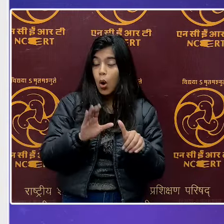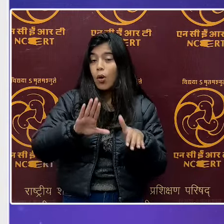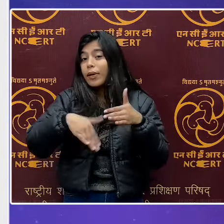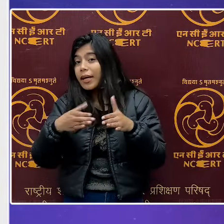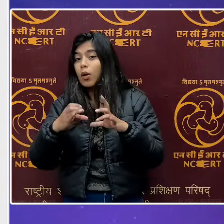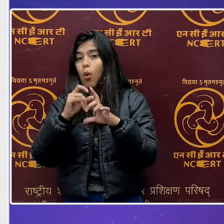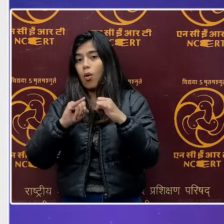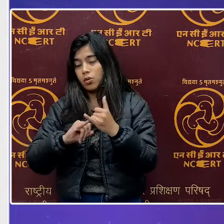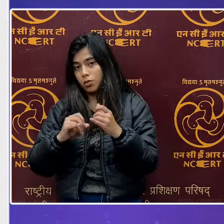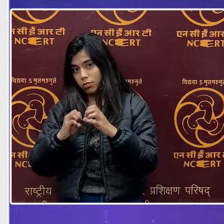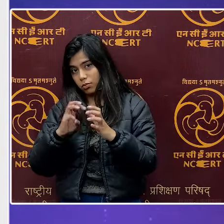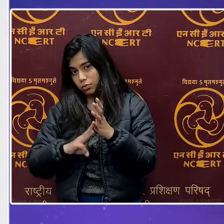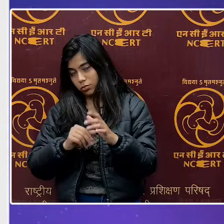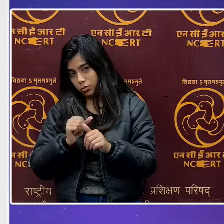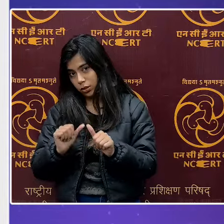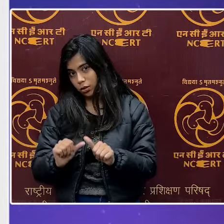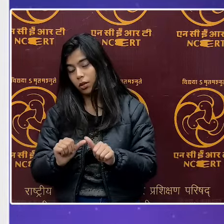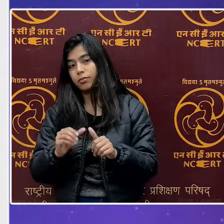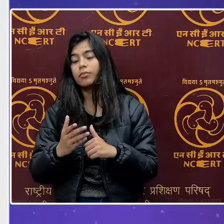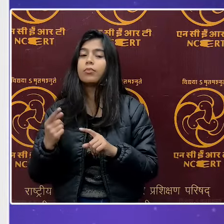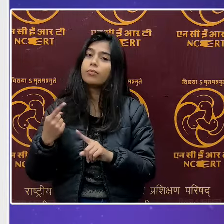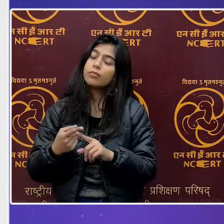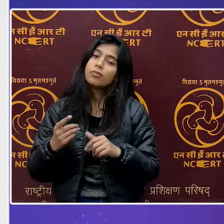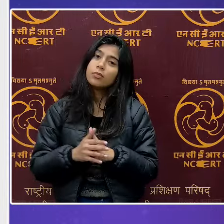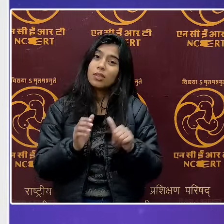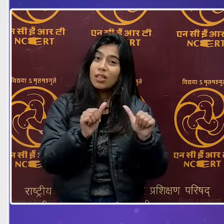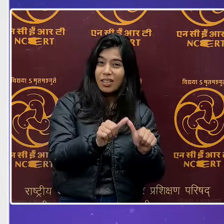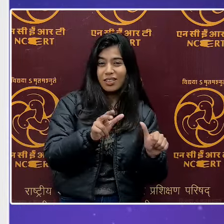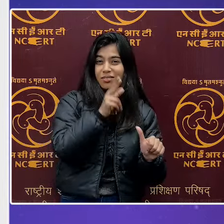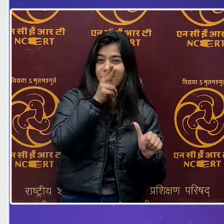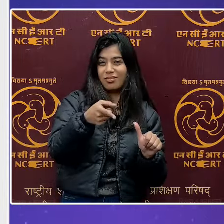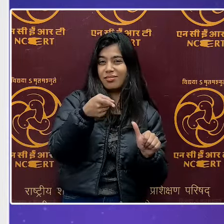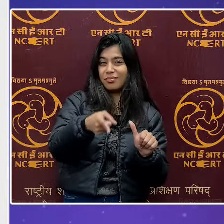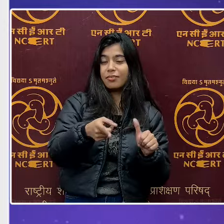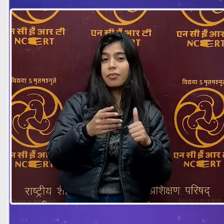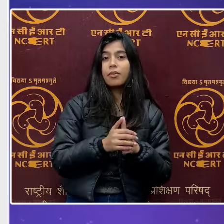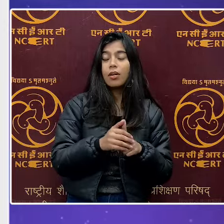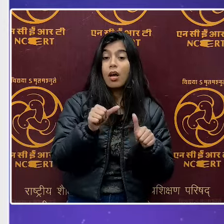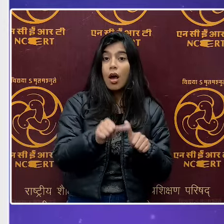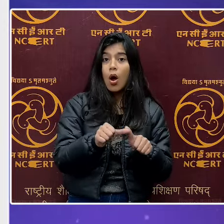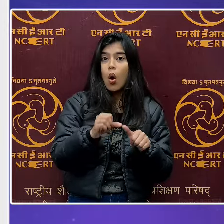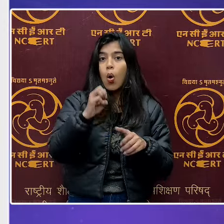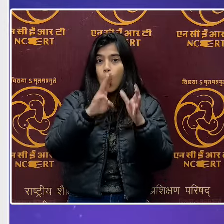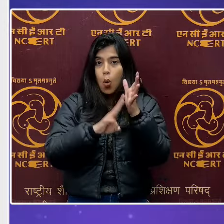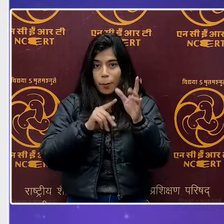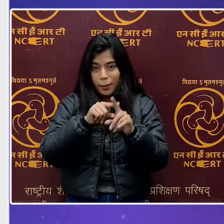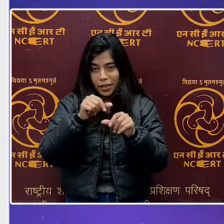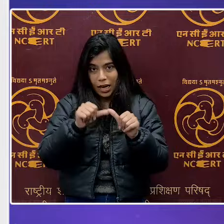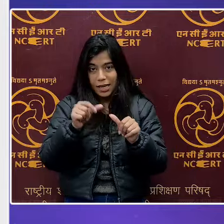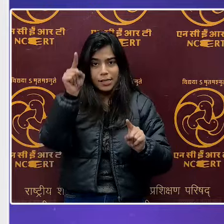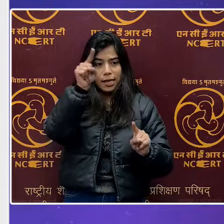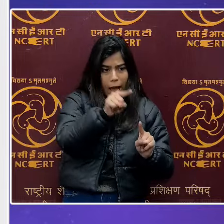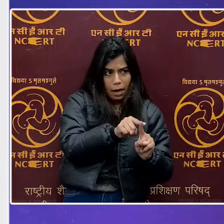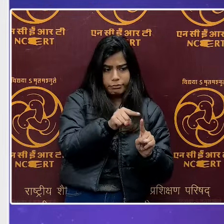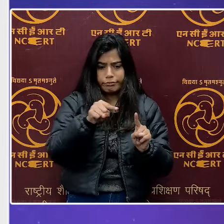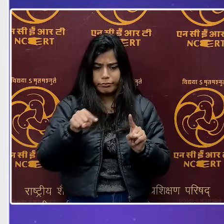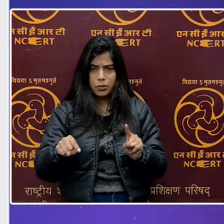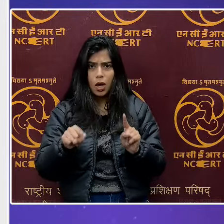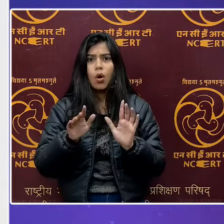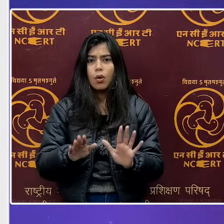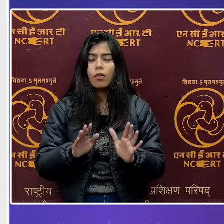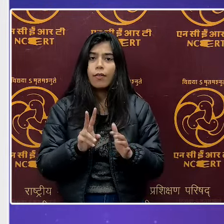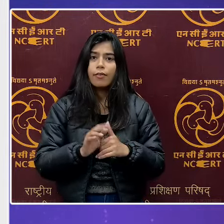t. Now here A, as I told you, omega is the angular velocity. That means angular velocity